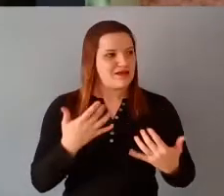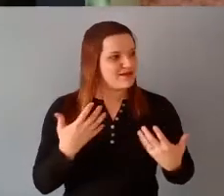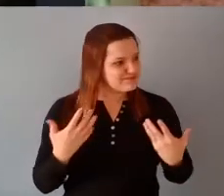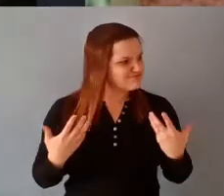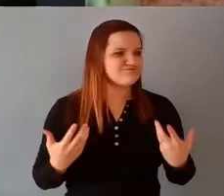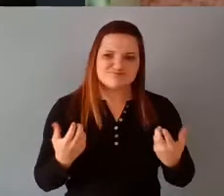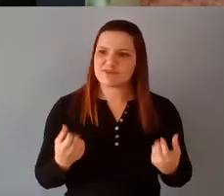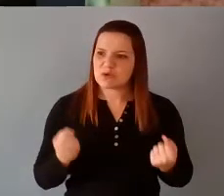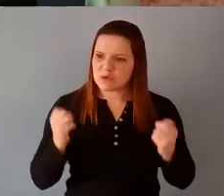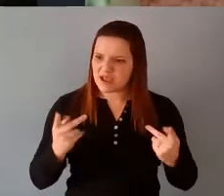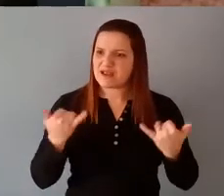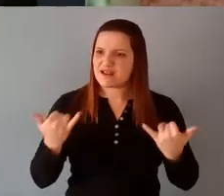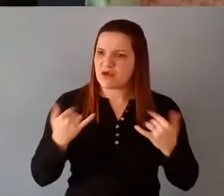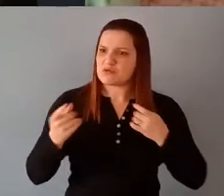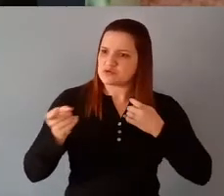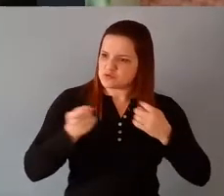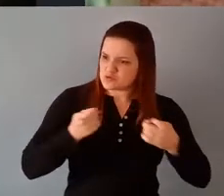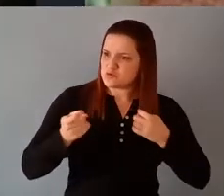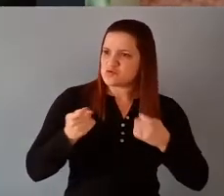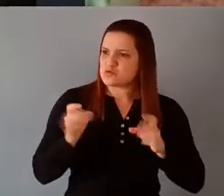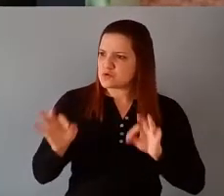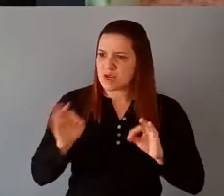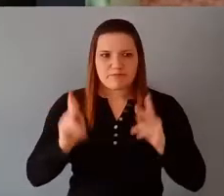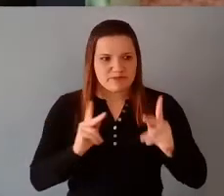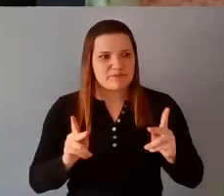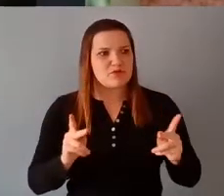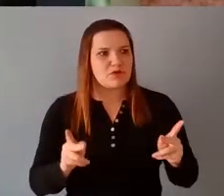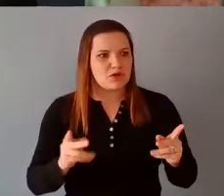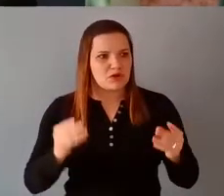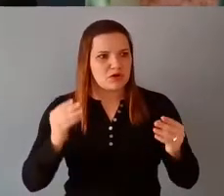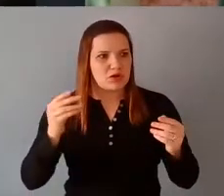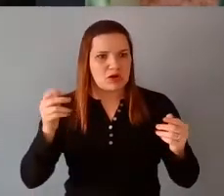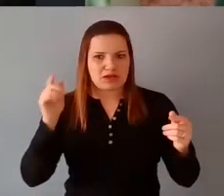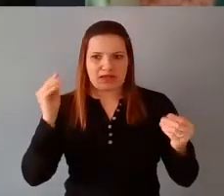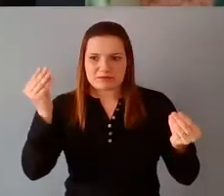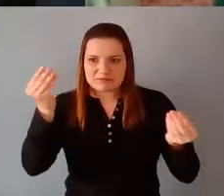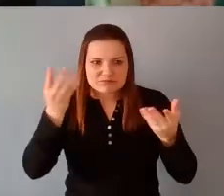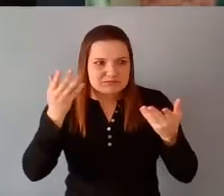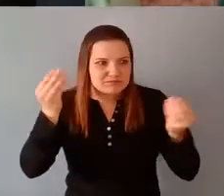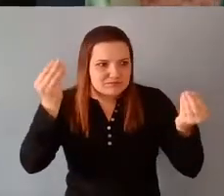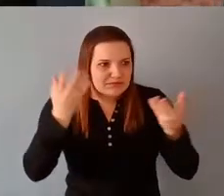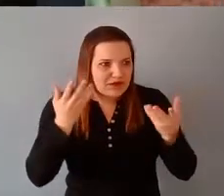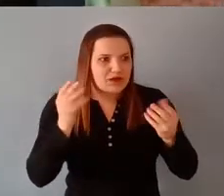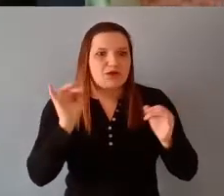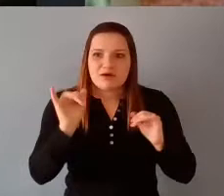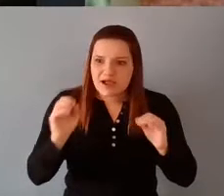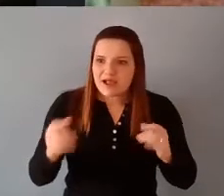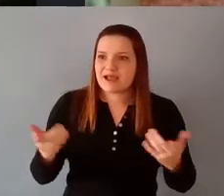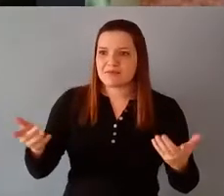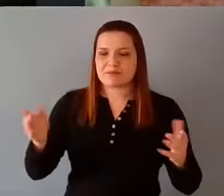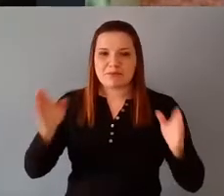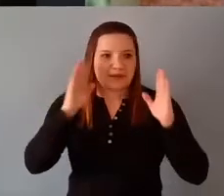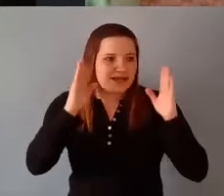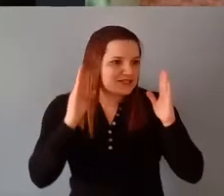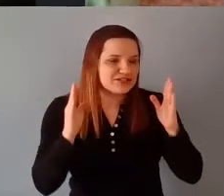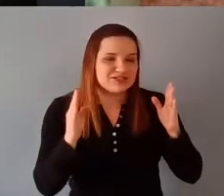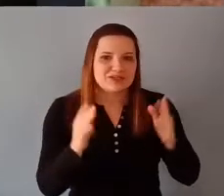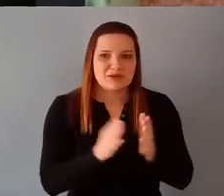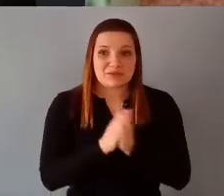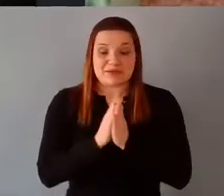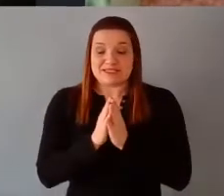under wraps, maybe people are listening to us, but we kind of held our breath, sat on the edge of our seat because we